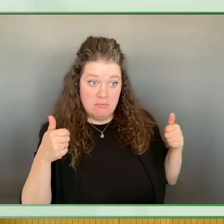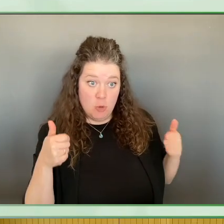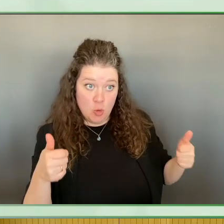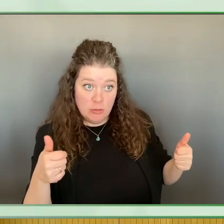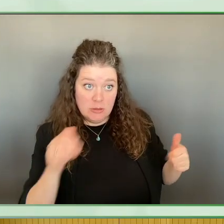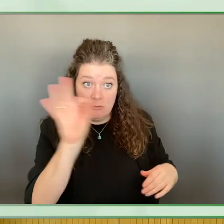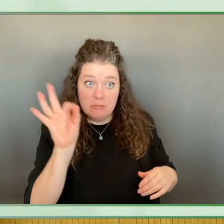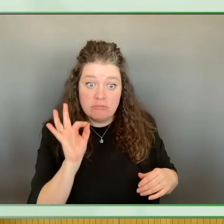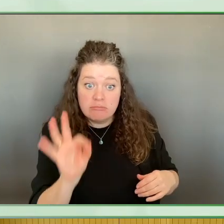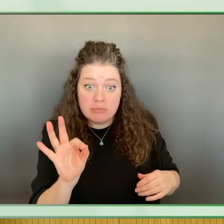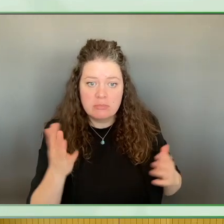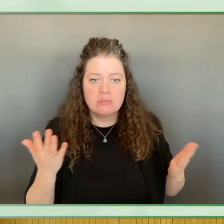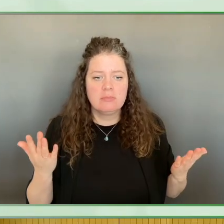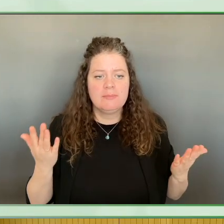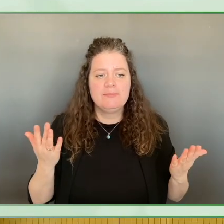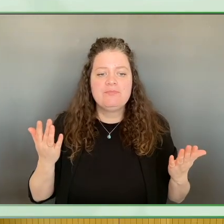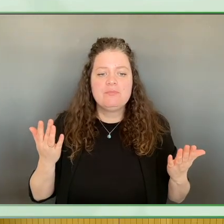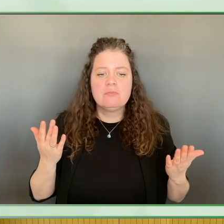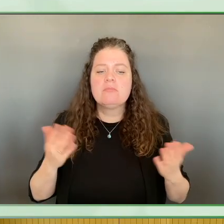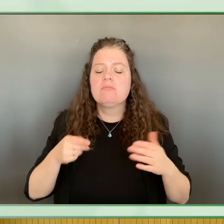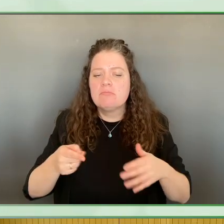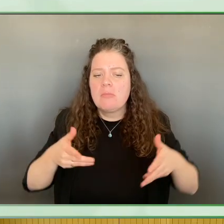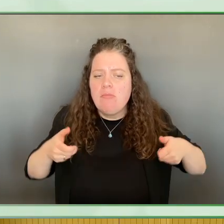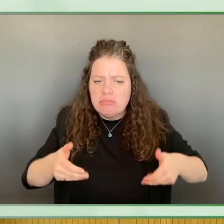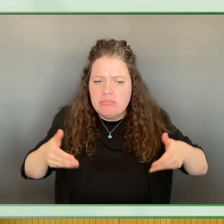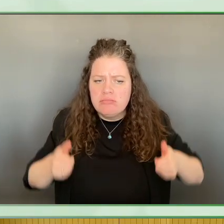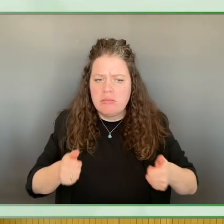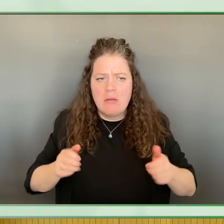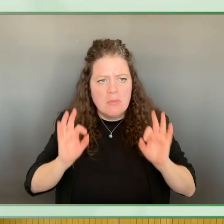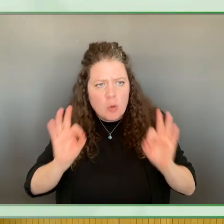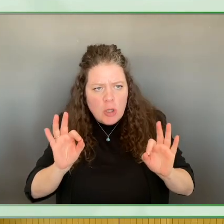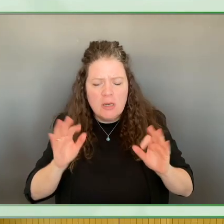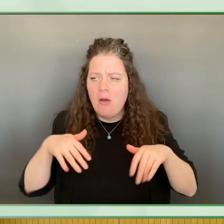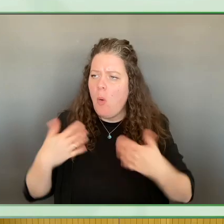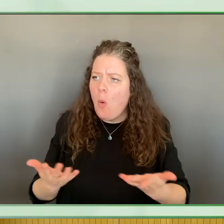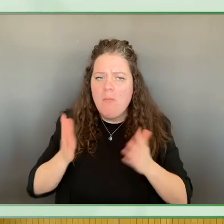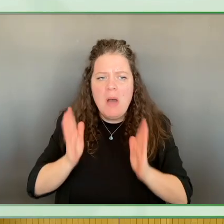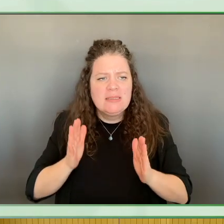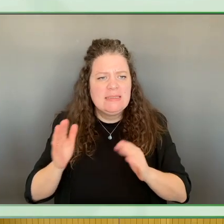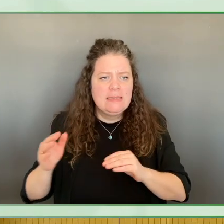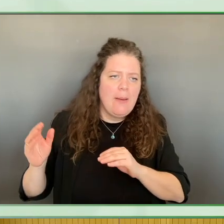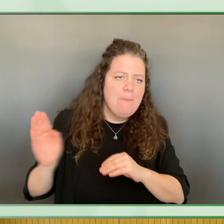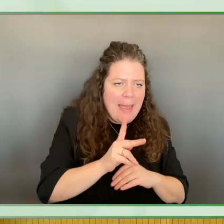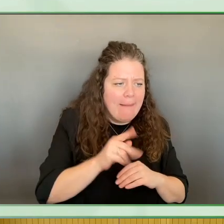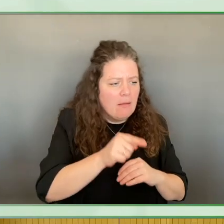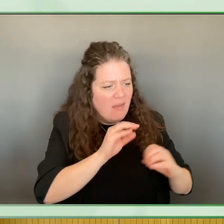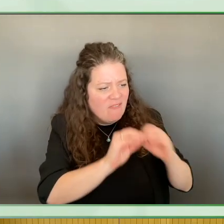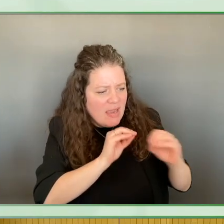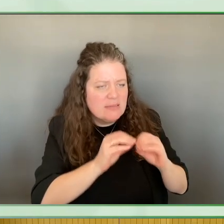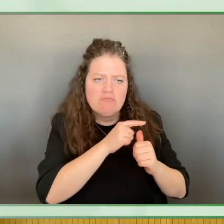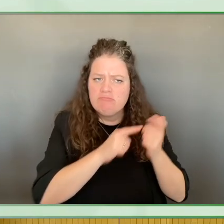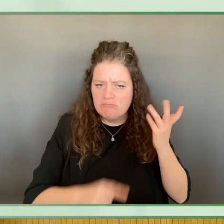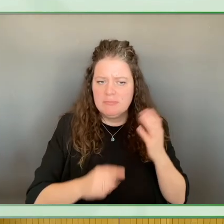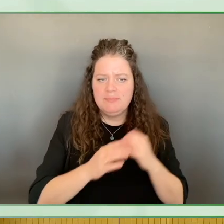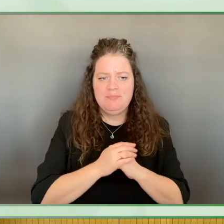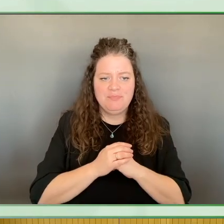in terms of the device, and how well the uptake is? The next one. And at GDI Hub, we try to